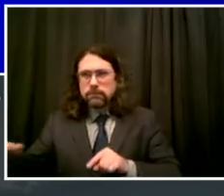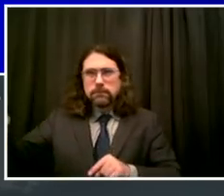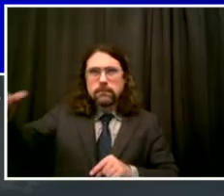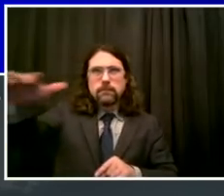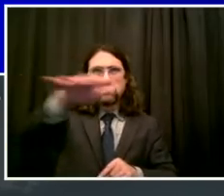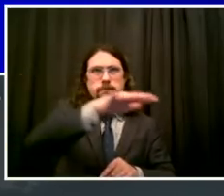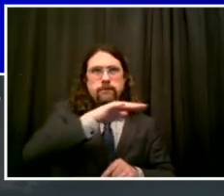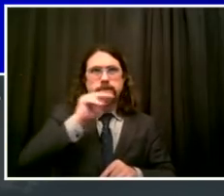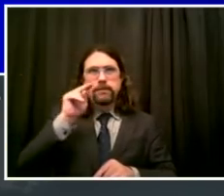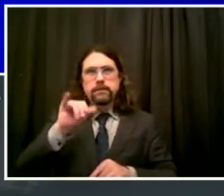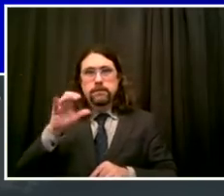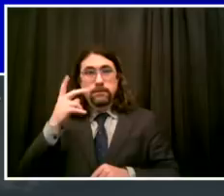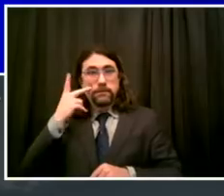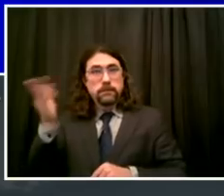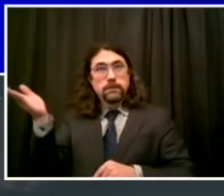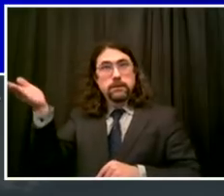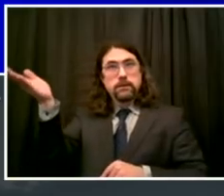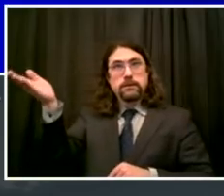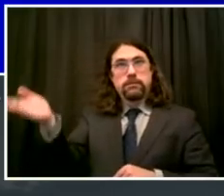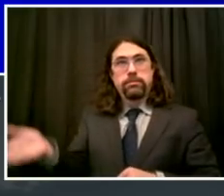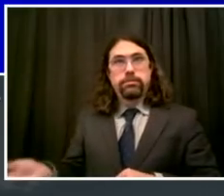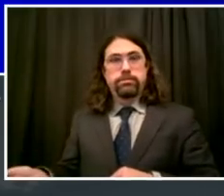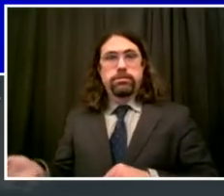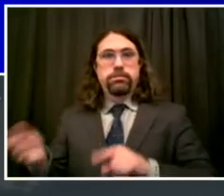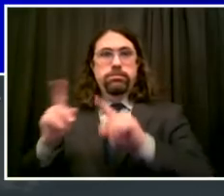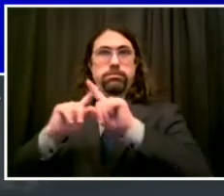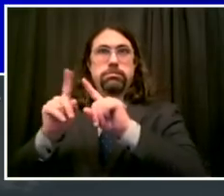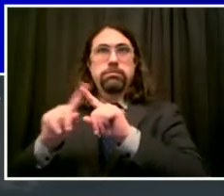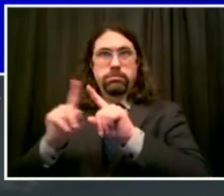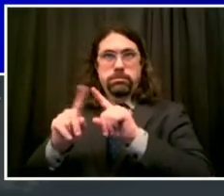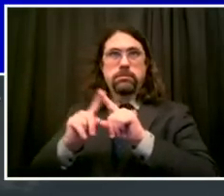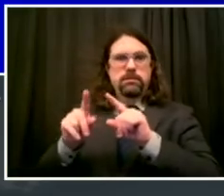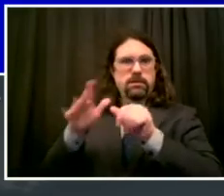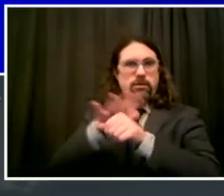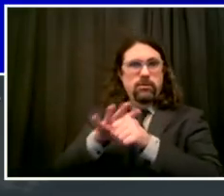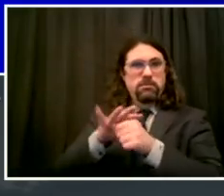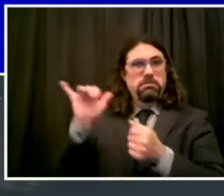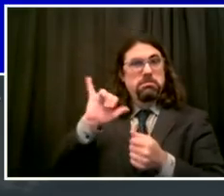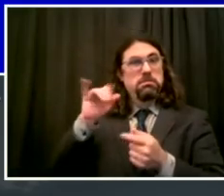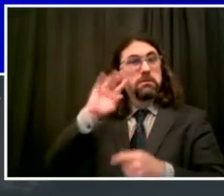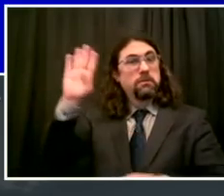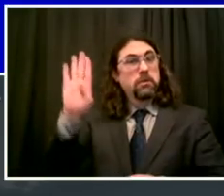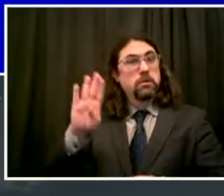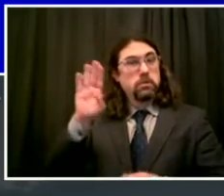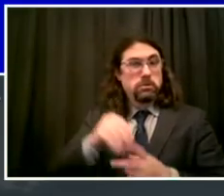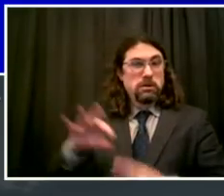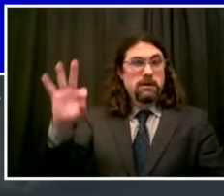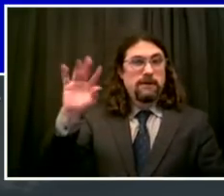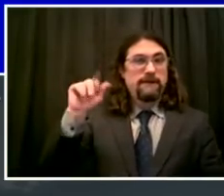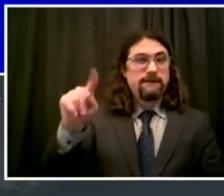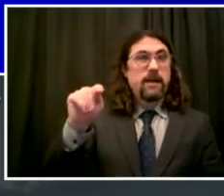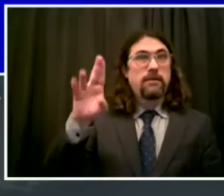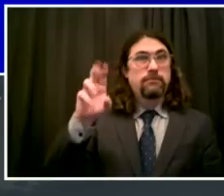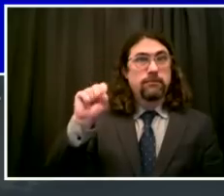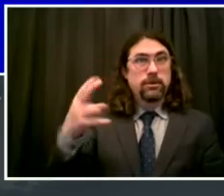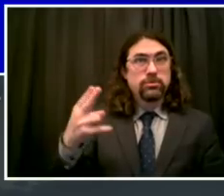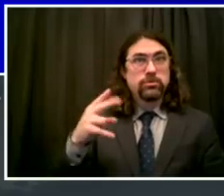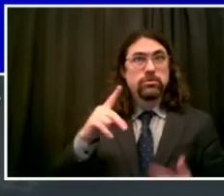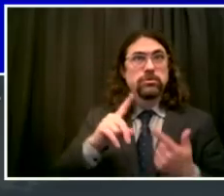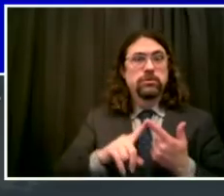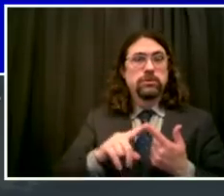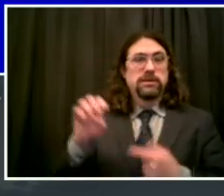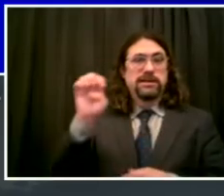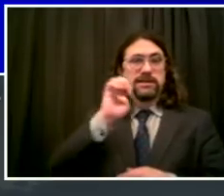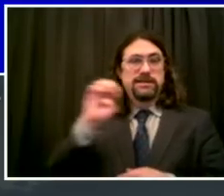Flatbush, Brownsville, Brighton Beach, Flatlands, and Canarsie, East New York and Starrett City, Sunset